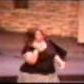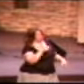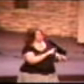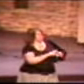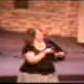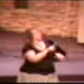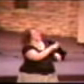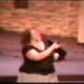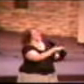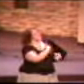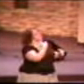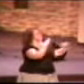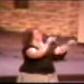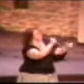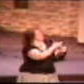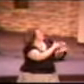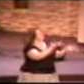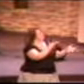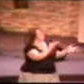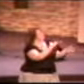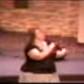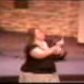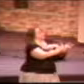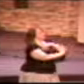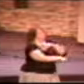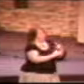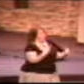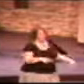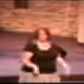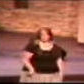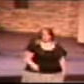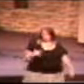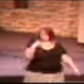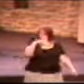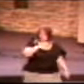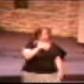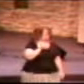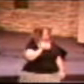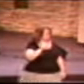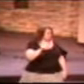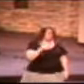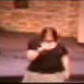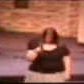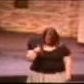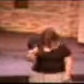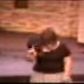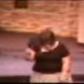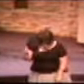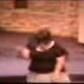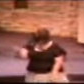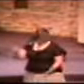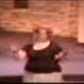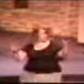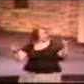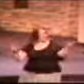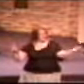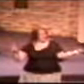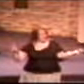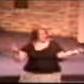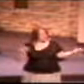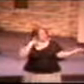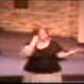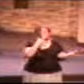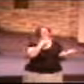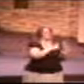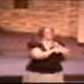lack one thing go sell all your possessions and give it to the poor and what happened the young man walks away sad why because Jesus is